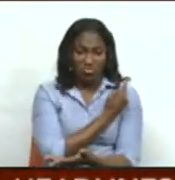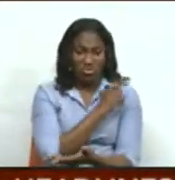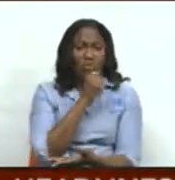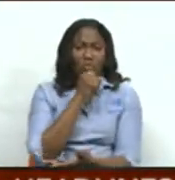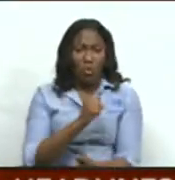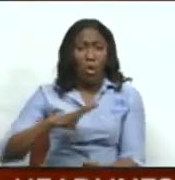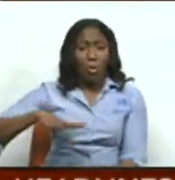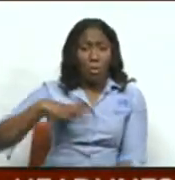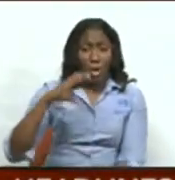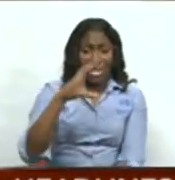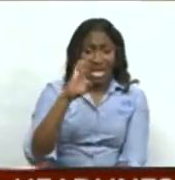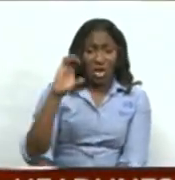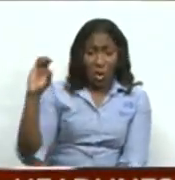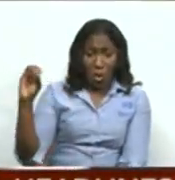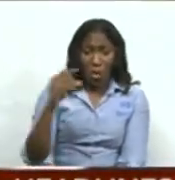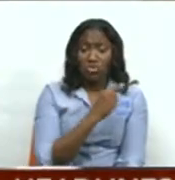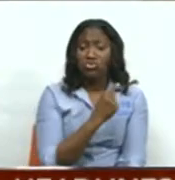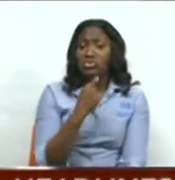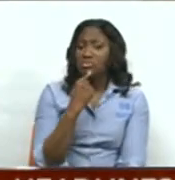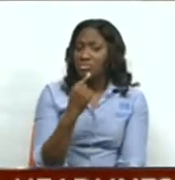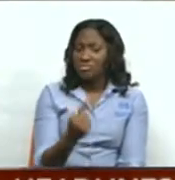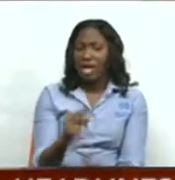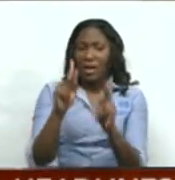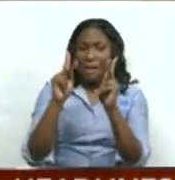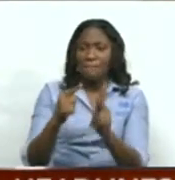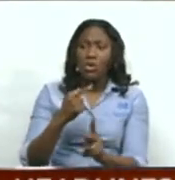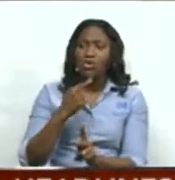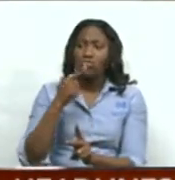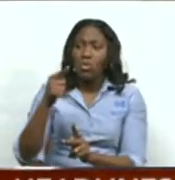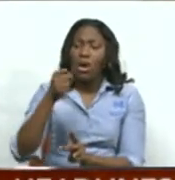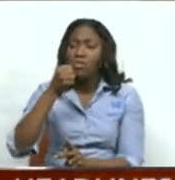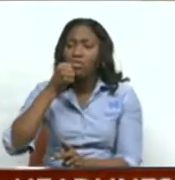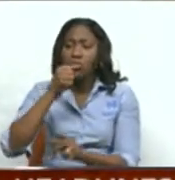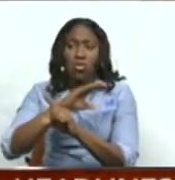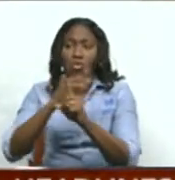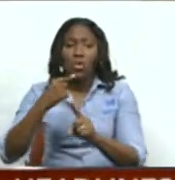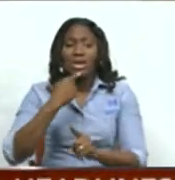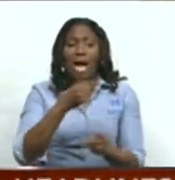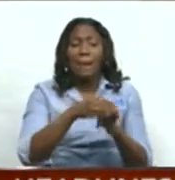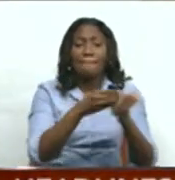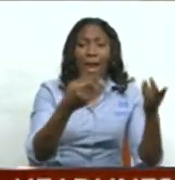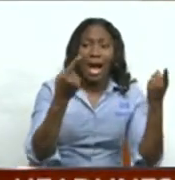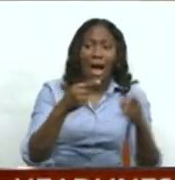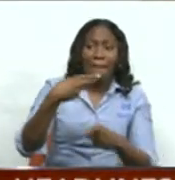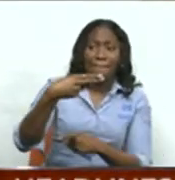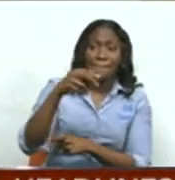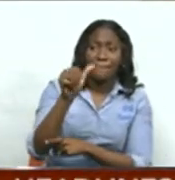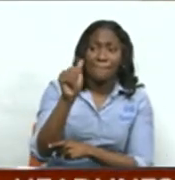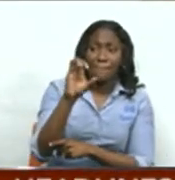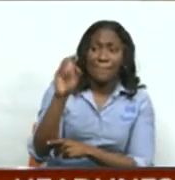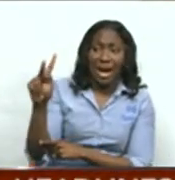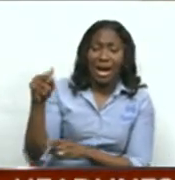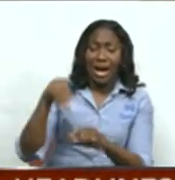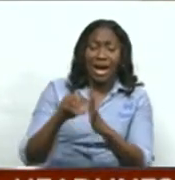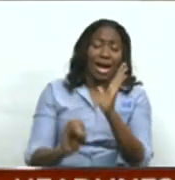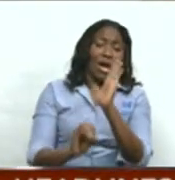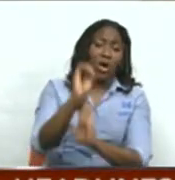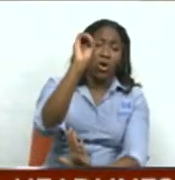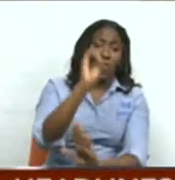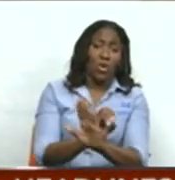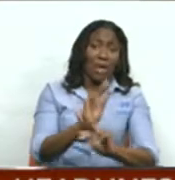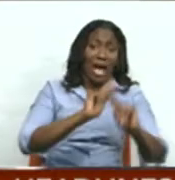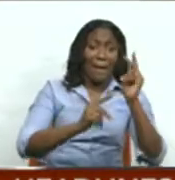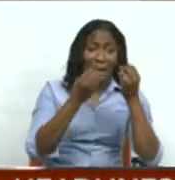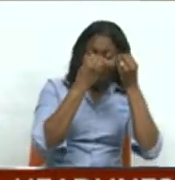revealed to a JSC that she was muzzled from communicating with the public in October after a massive cyber attack which saw customers'